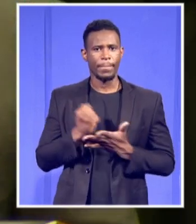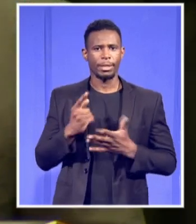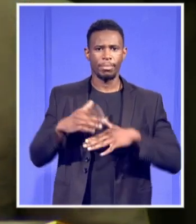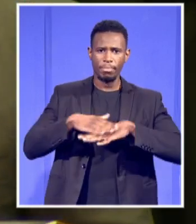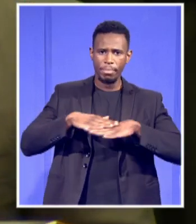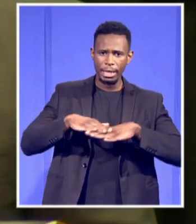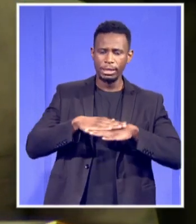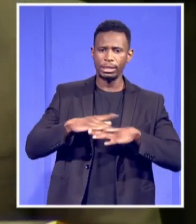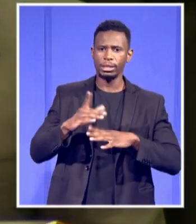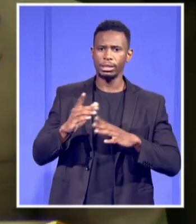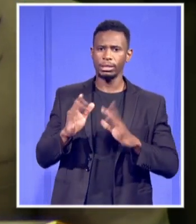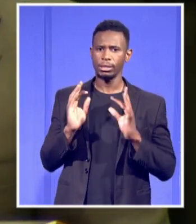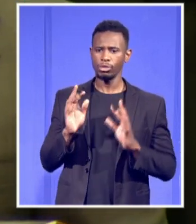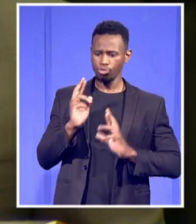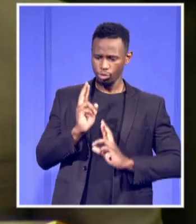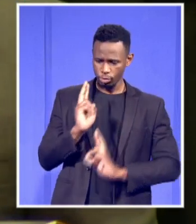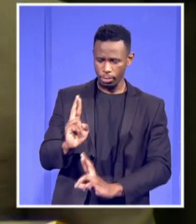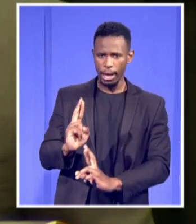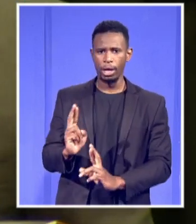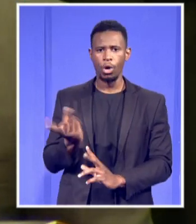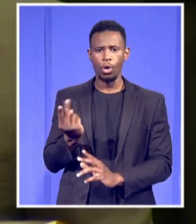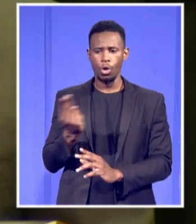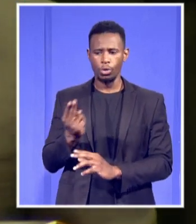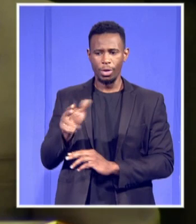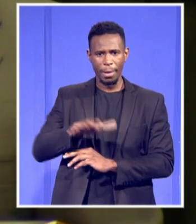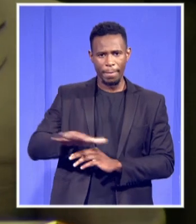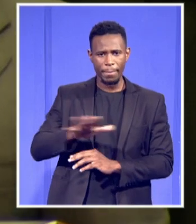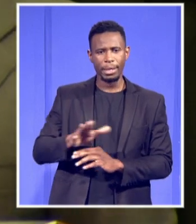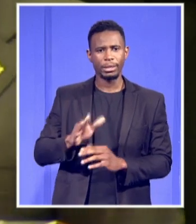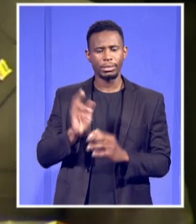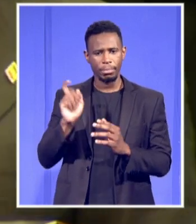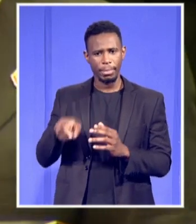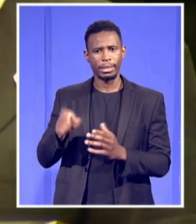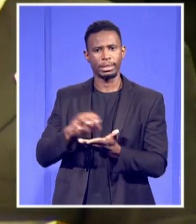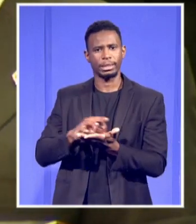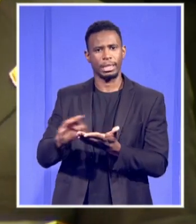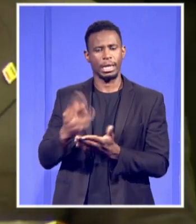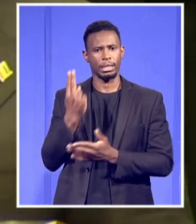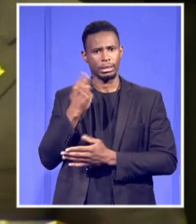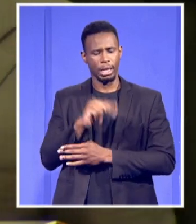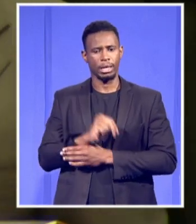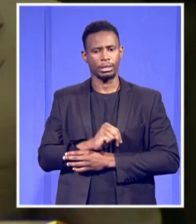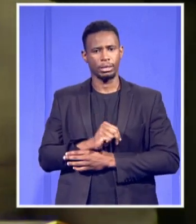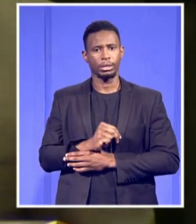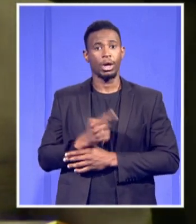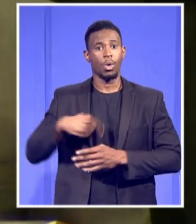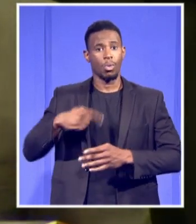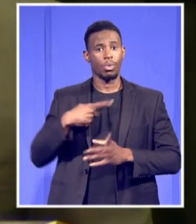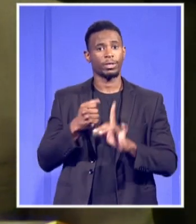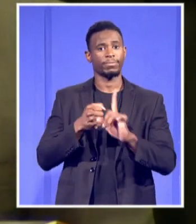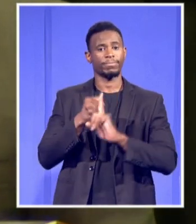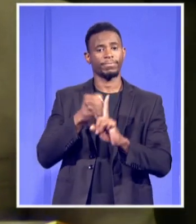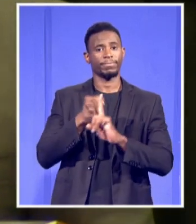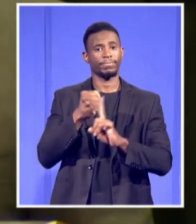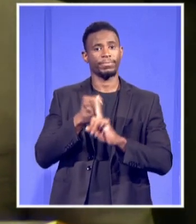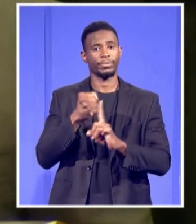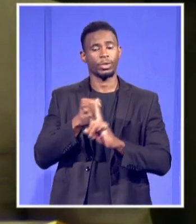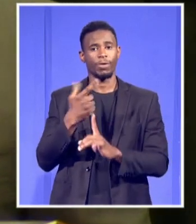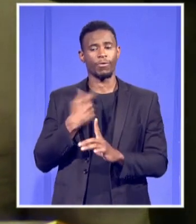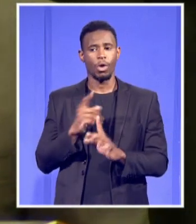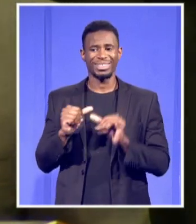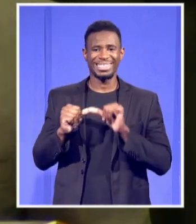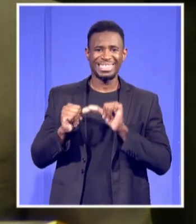conditions. Indeed, the role cities play as drivers for sustainable development can